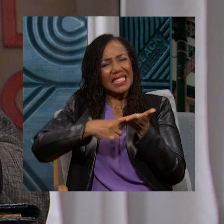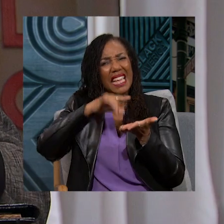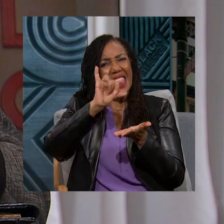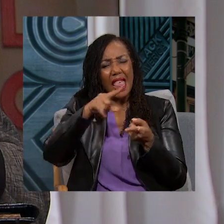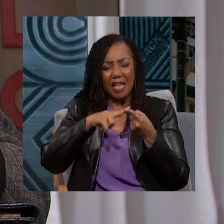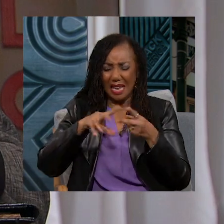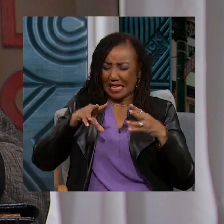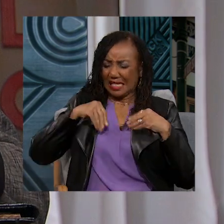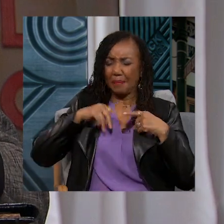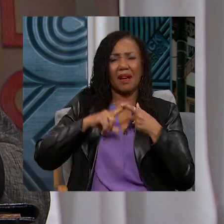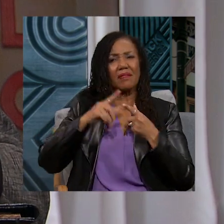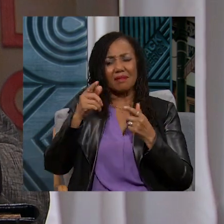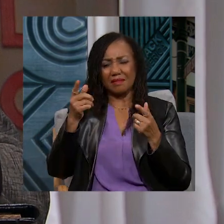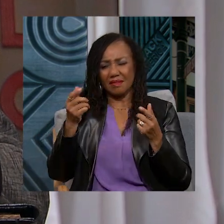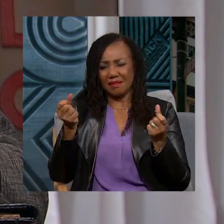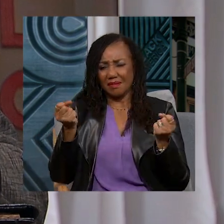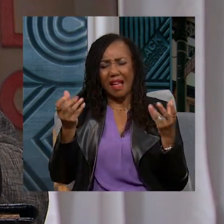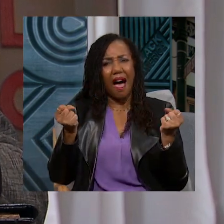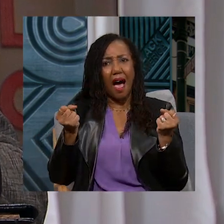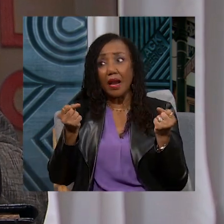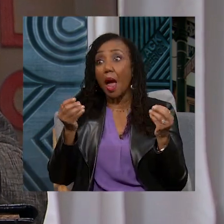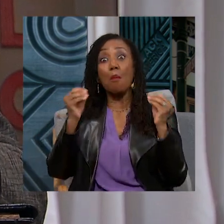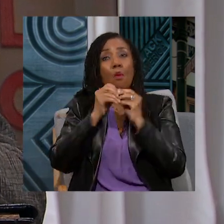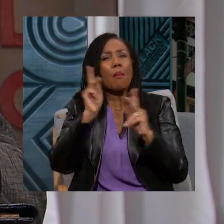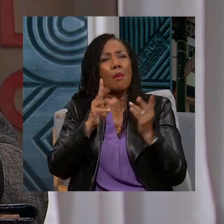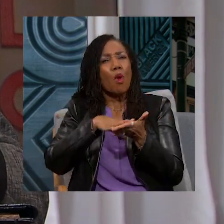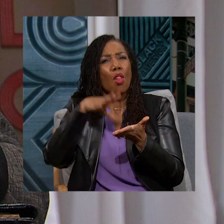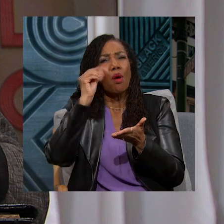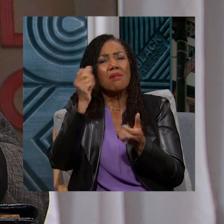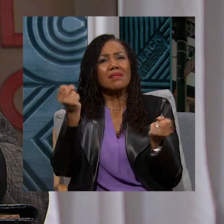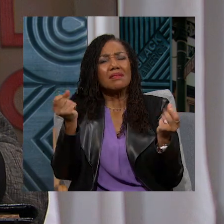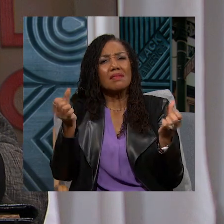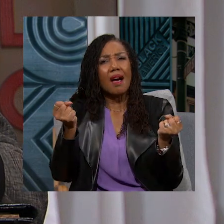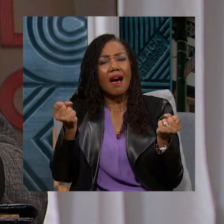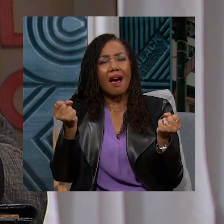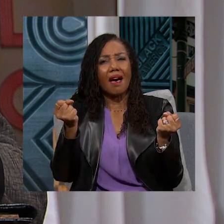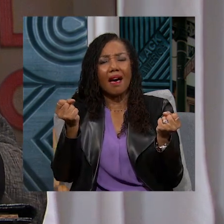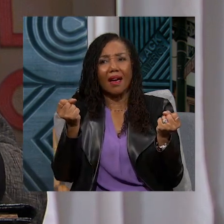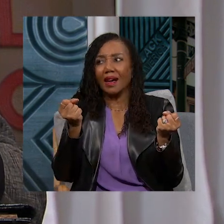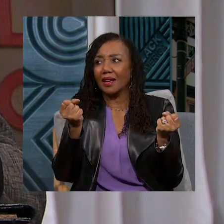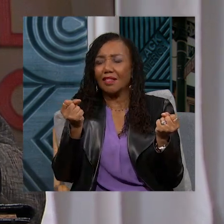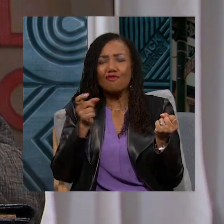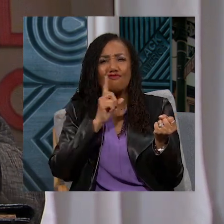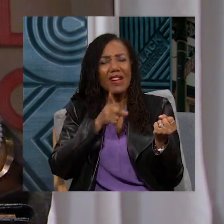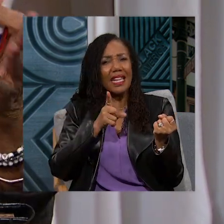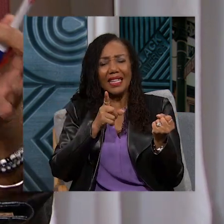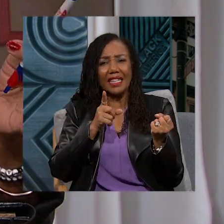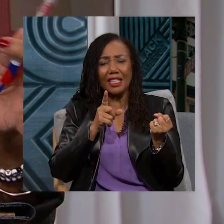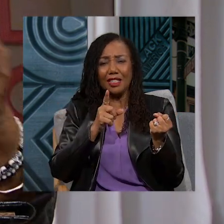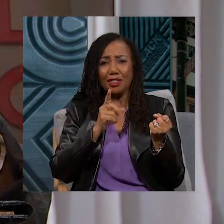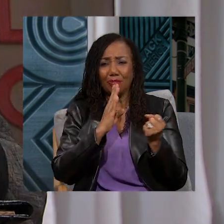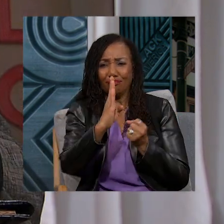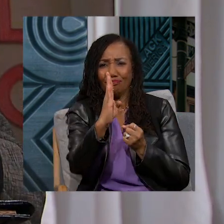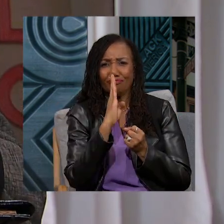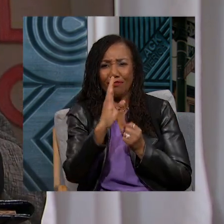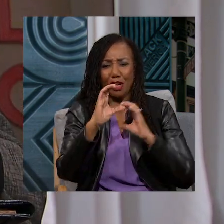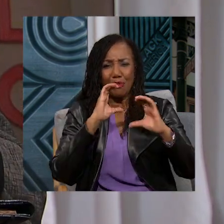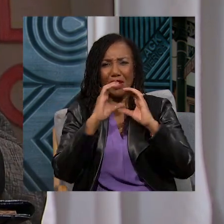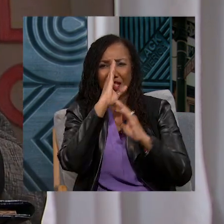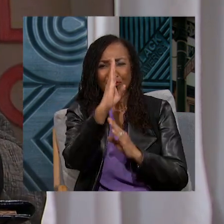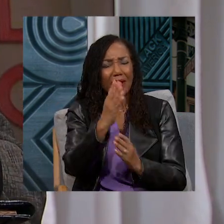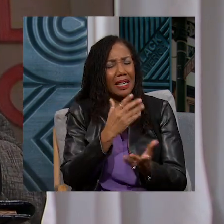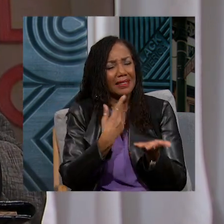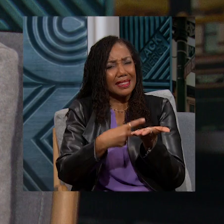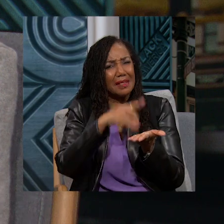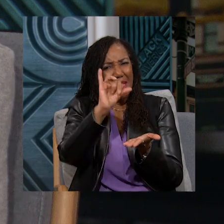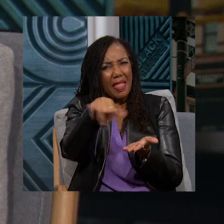of sign language, more people learning sign language to be able to speak directly to the